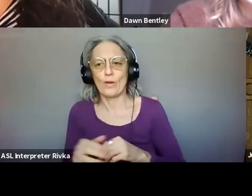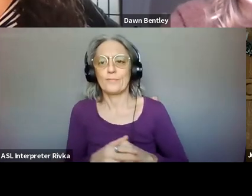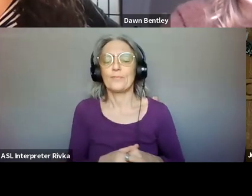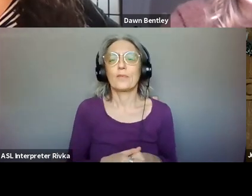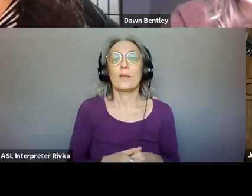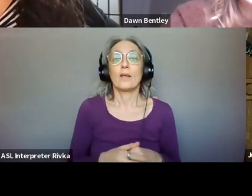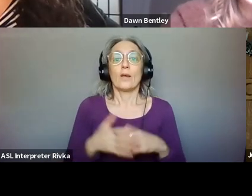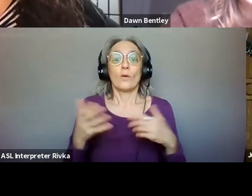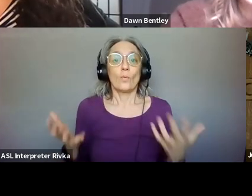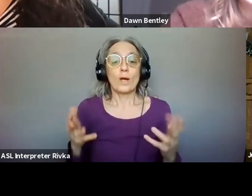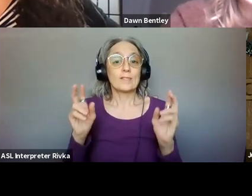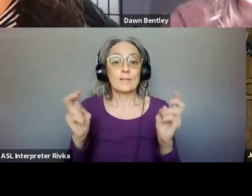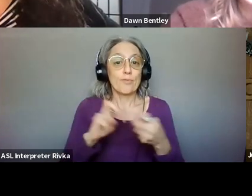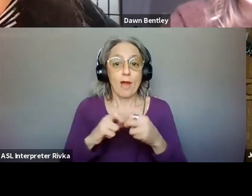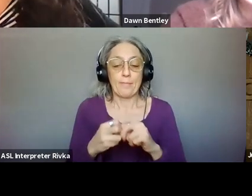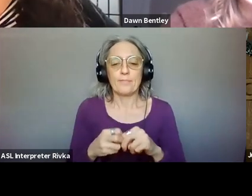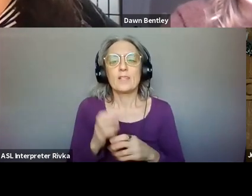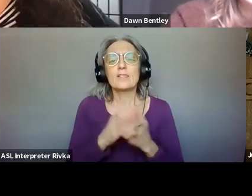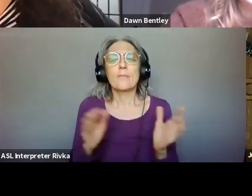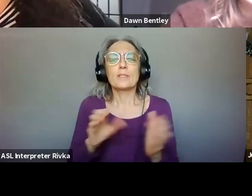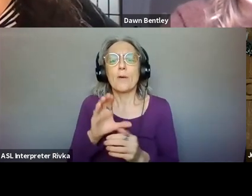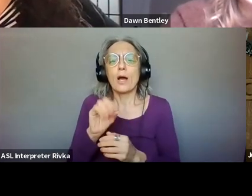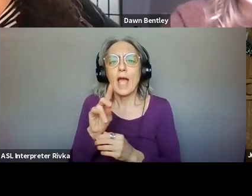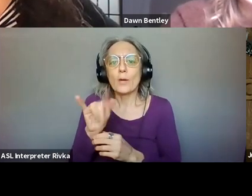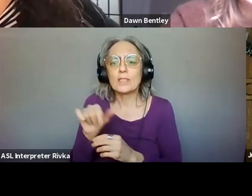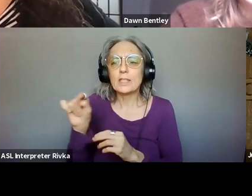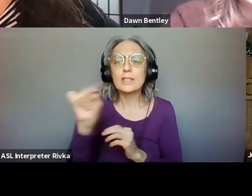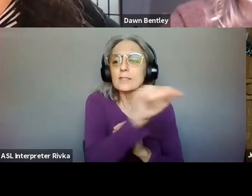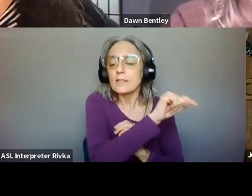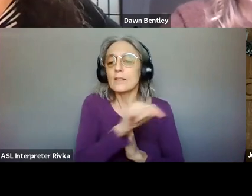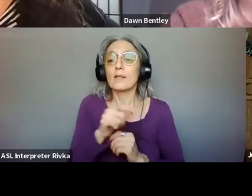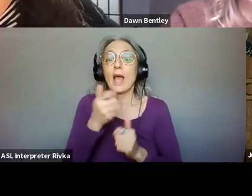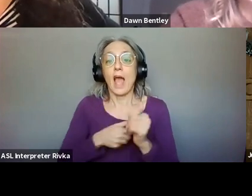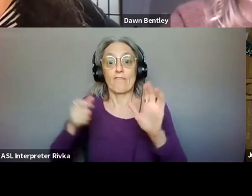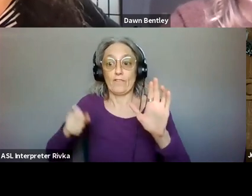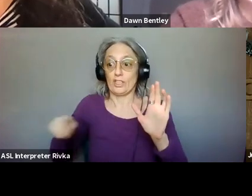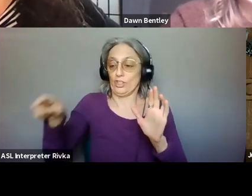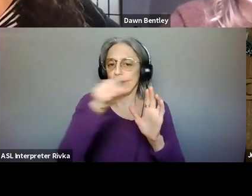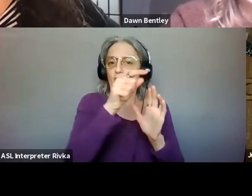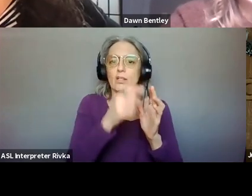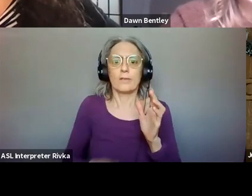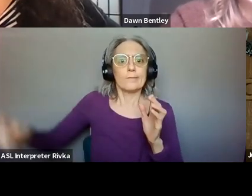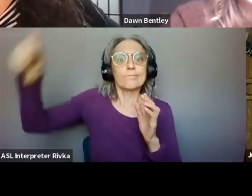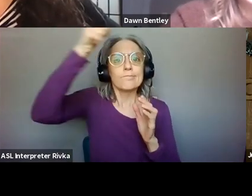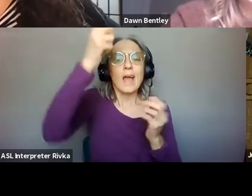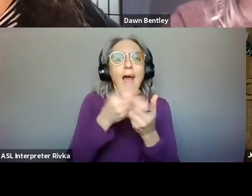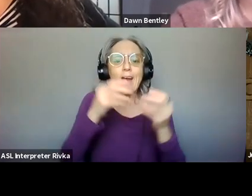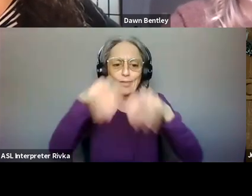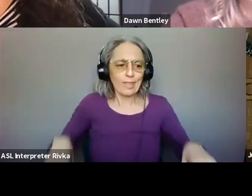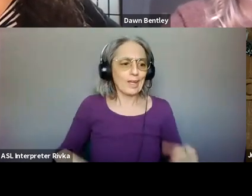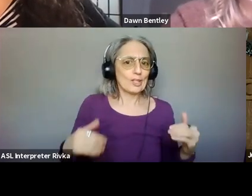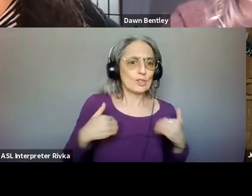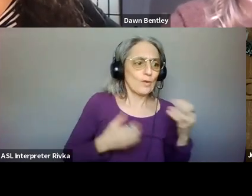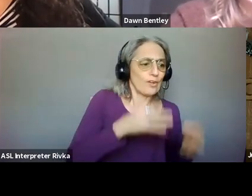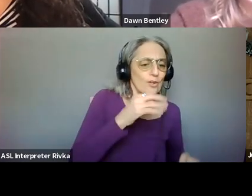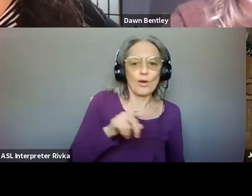of the smaller counties, the judges have a responsibility over juvenile court and probate court.